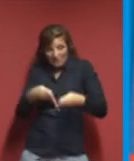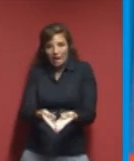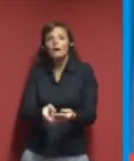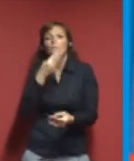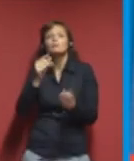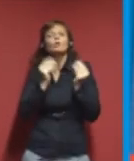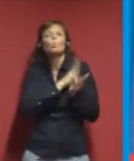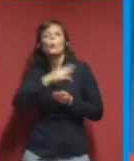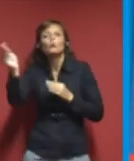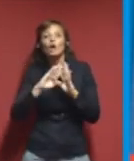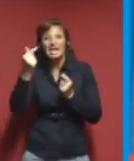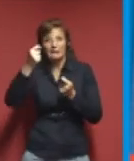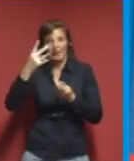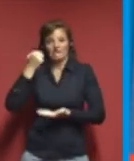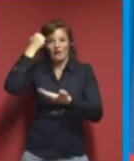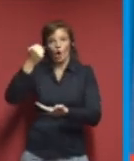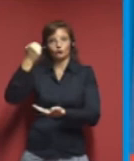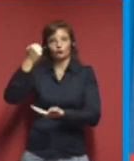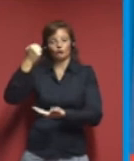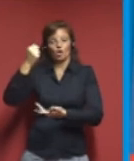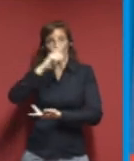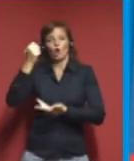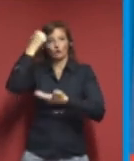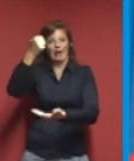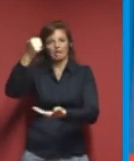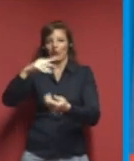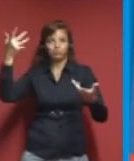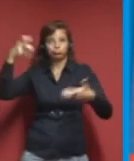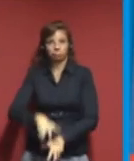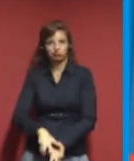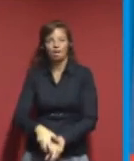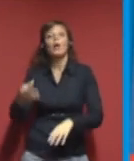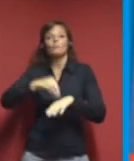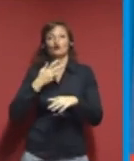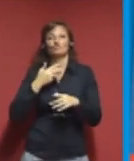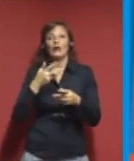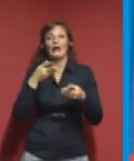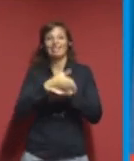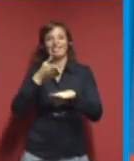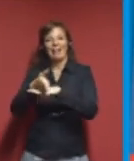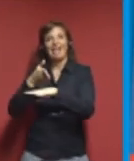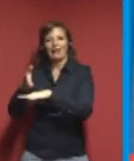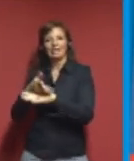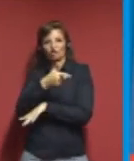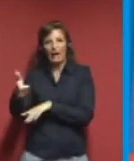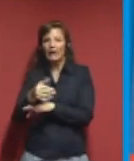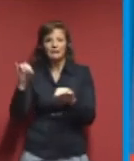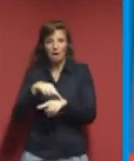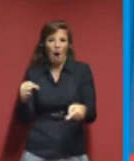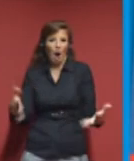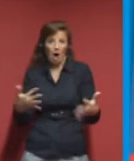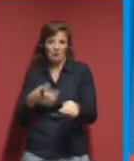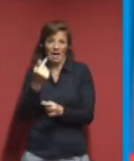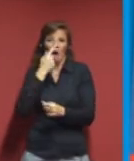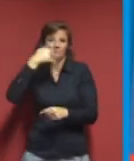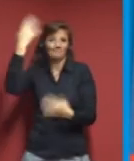it. Laser cutters are getting cheaper and cheaper. They're starting to get to be as cheap as laser printers. We have